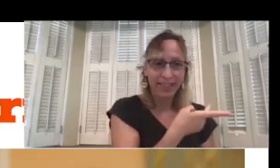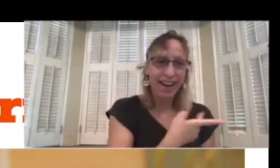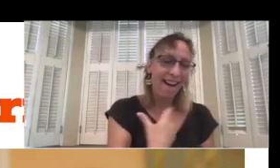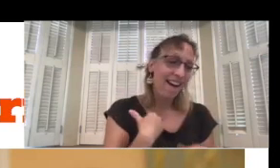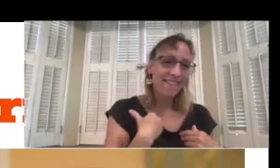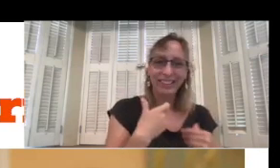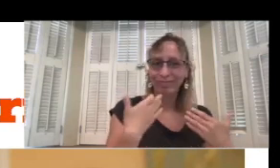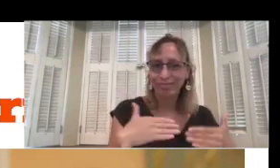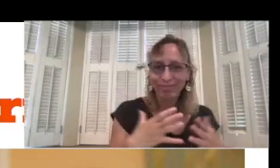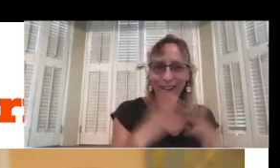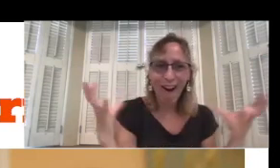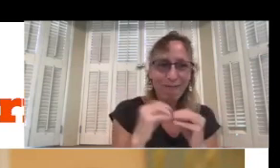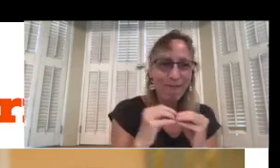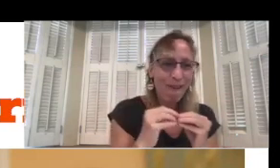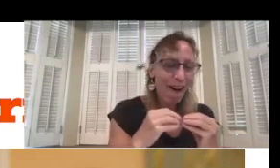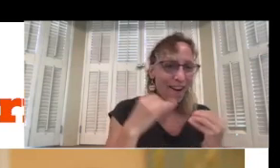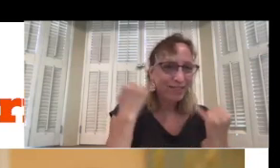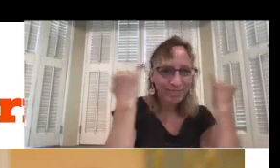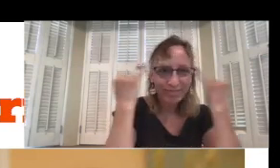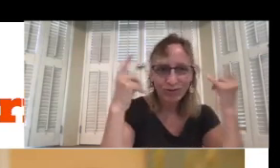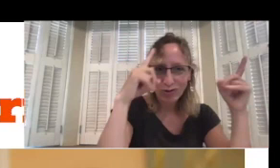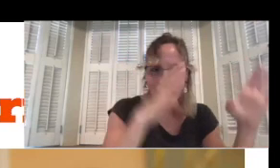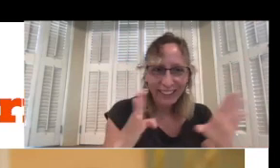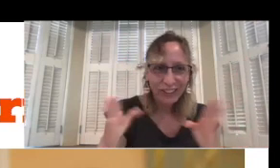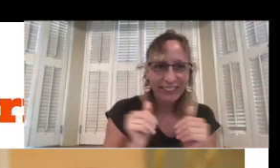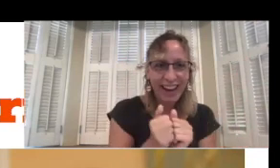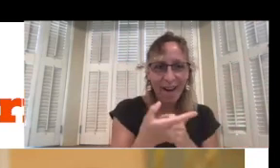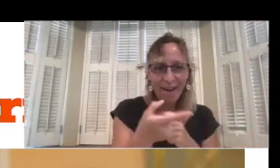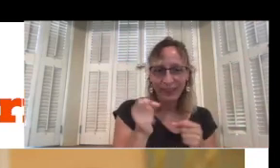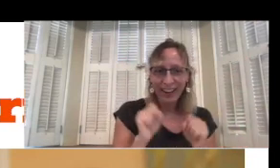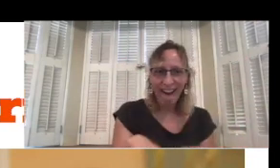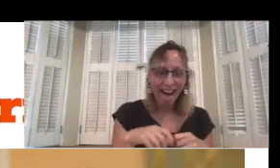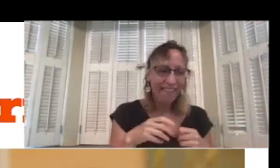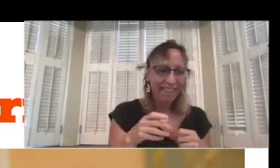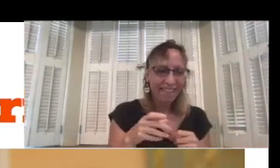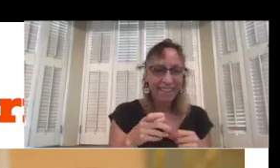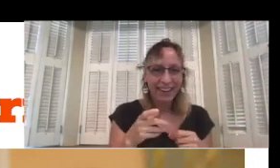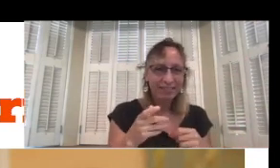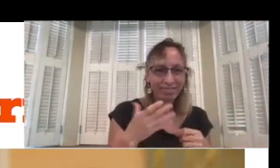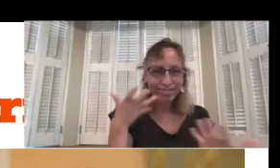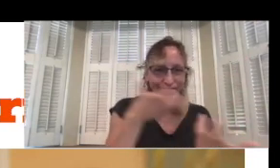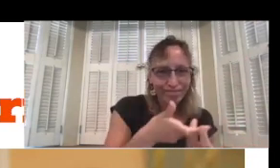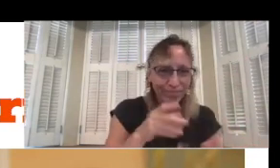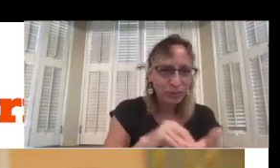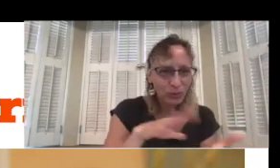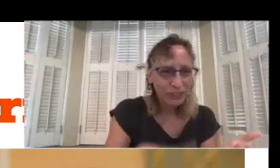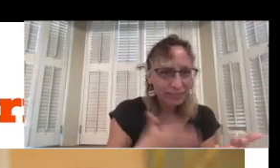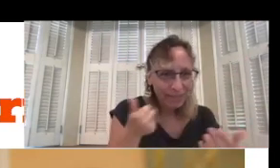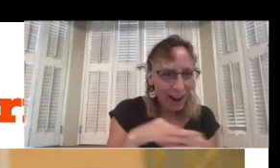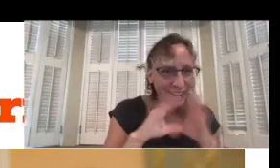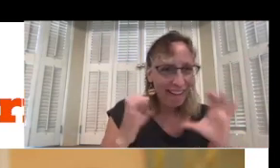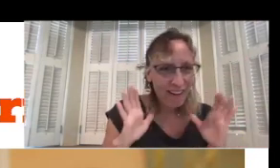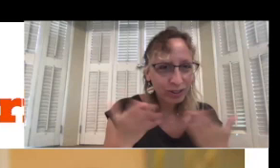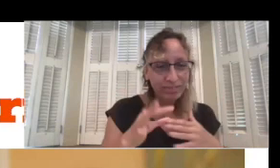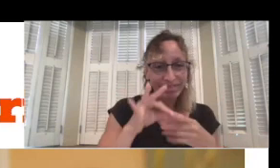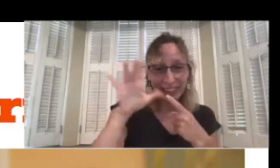Again, Barbara will send that out, and Sarah Beth and Wendy both have a lot more ideas and strategies to share with you about how